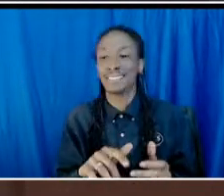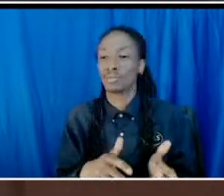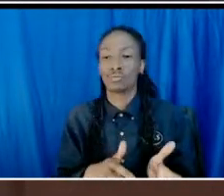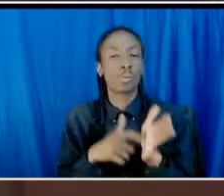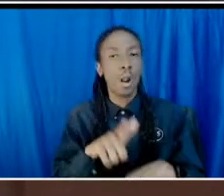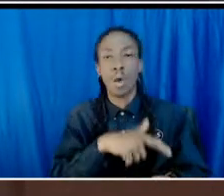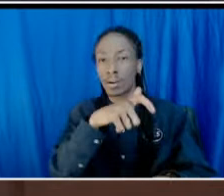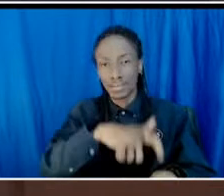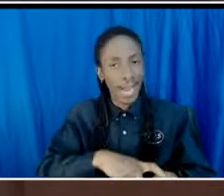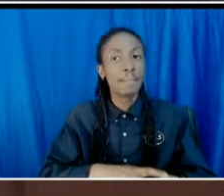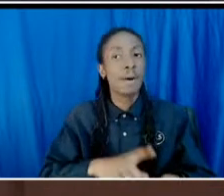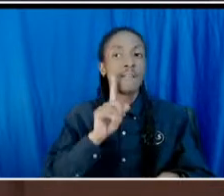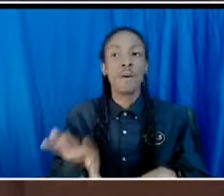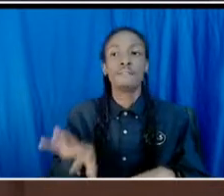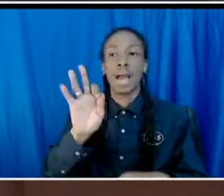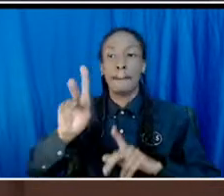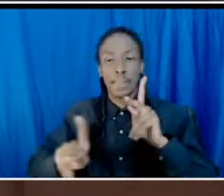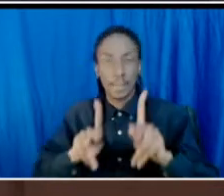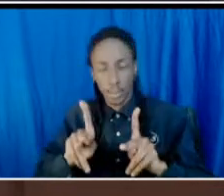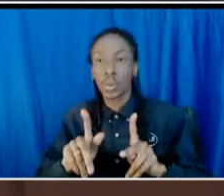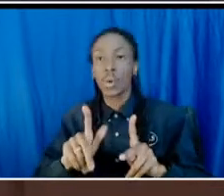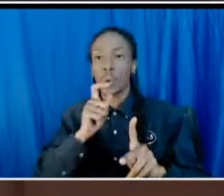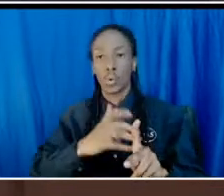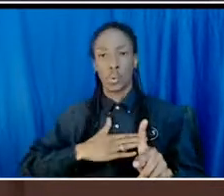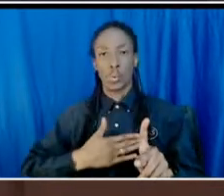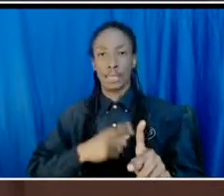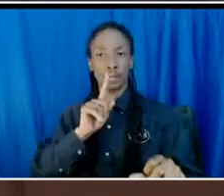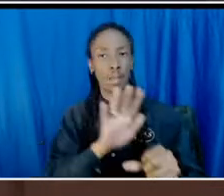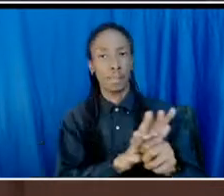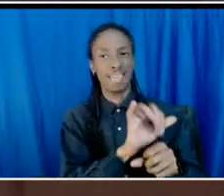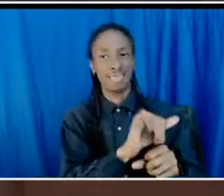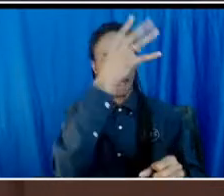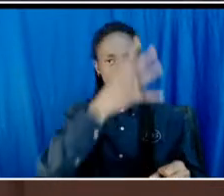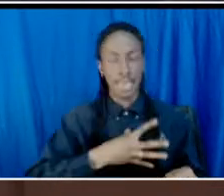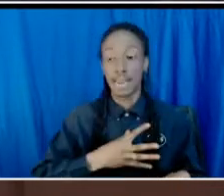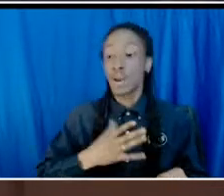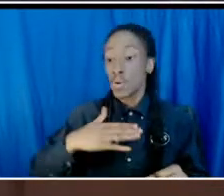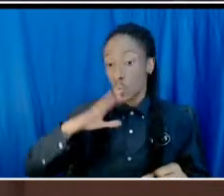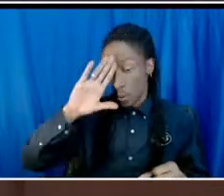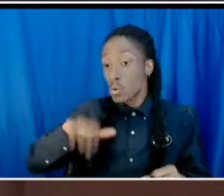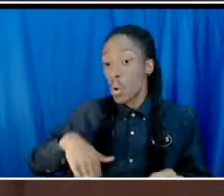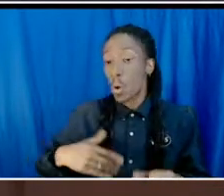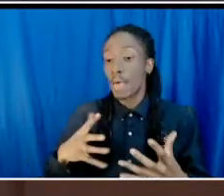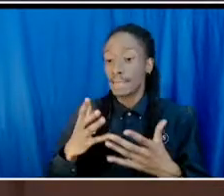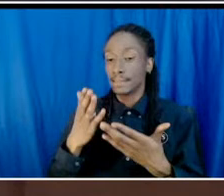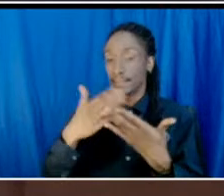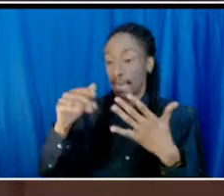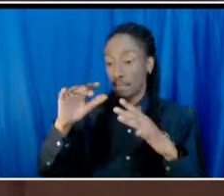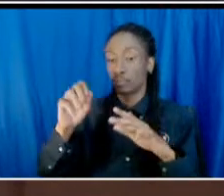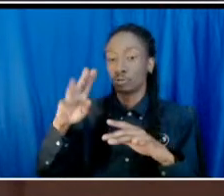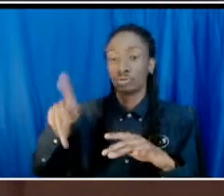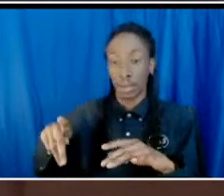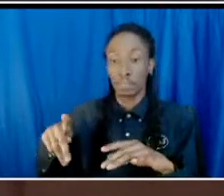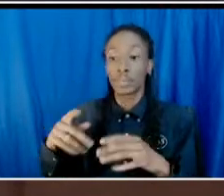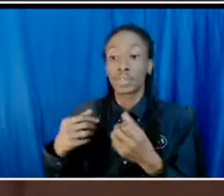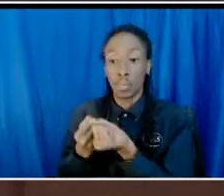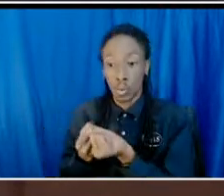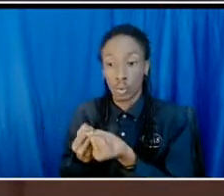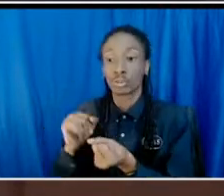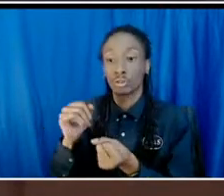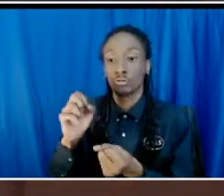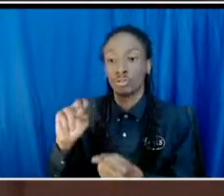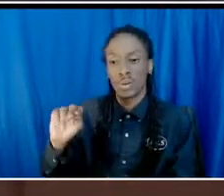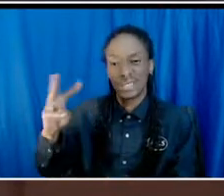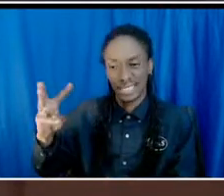man. We know many of President Trump's vocal supporters on January 6th also wanted the Justice Department to do whatever